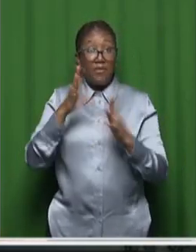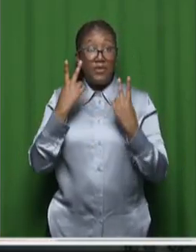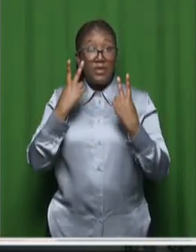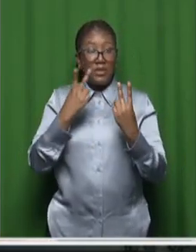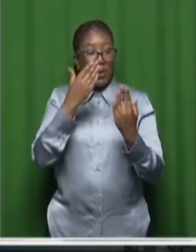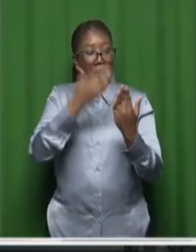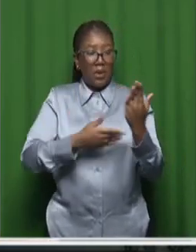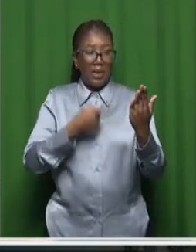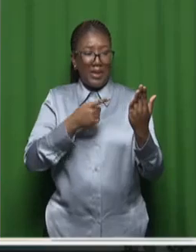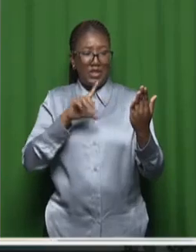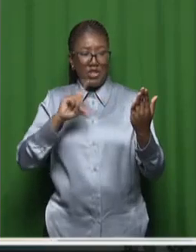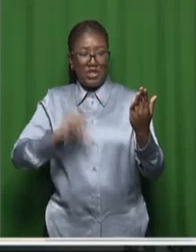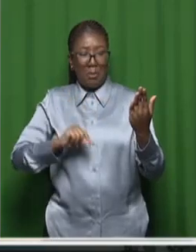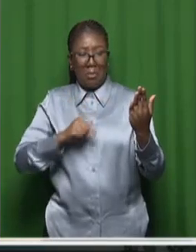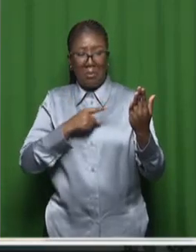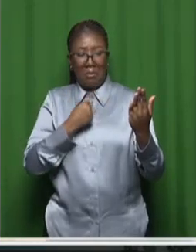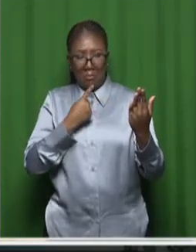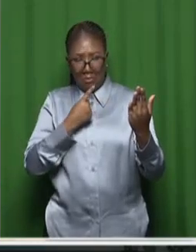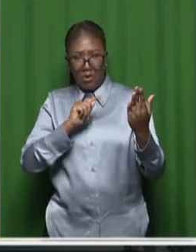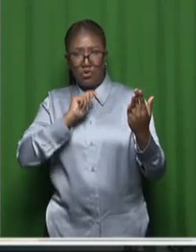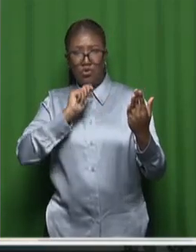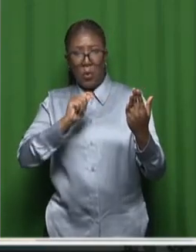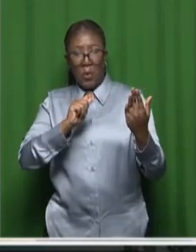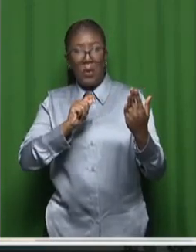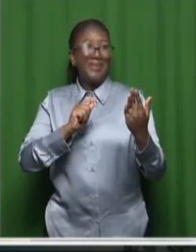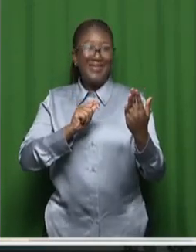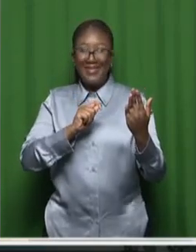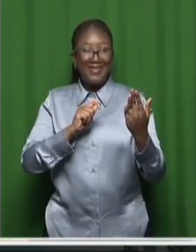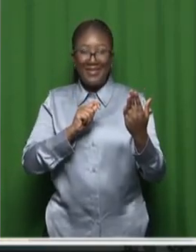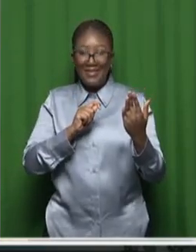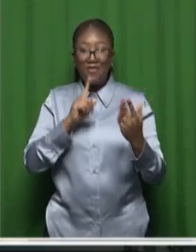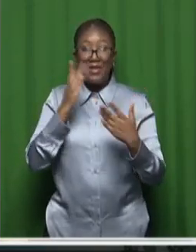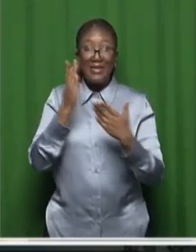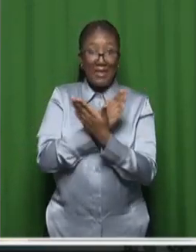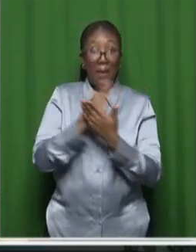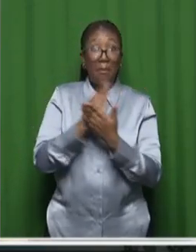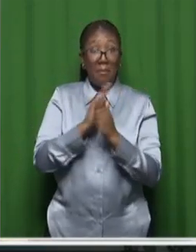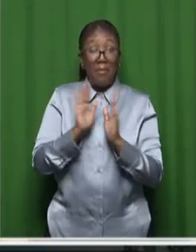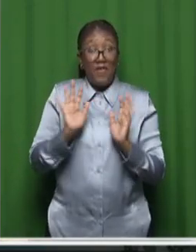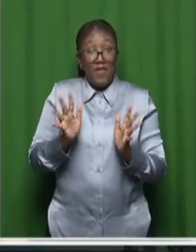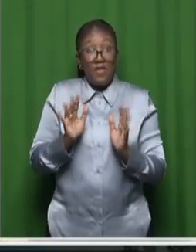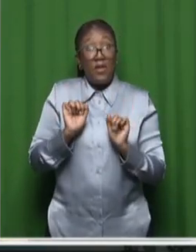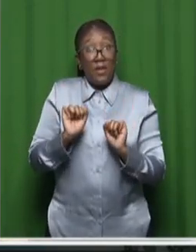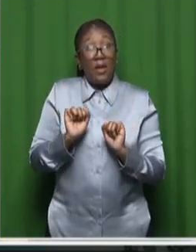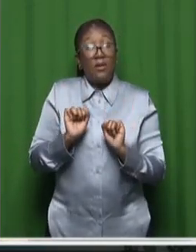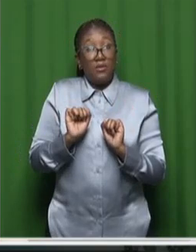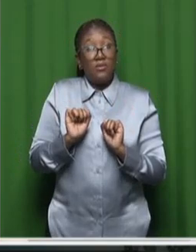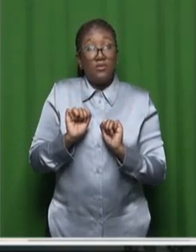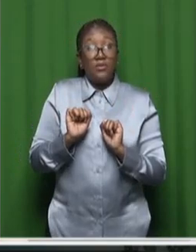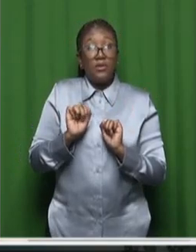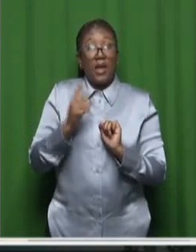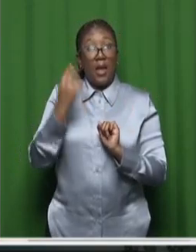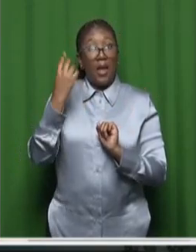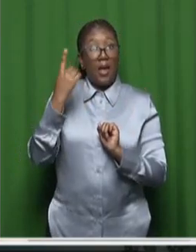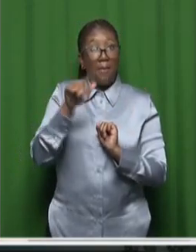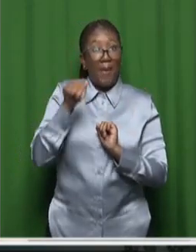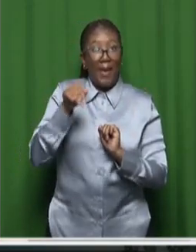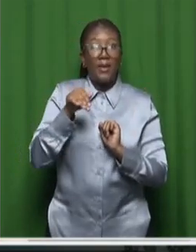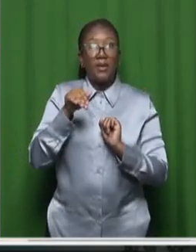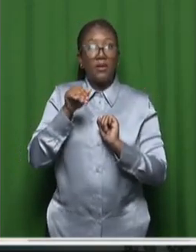flag at large. But now I actually want to look at those whose security have been breached, cybersecurity have been breached. What are